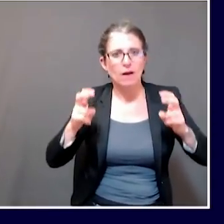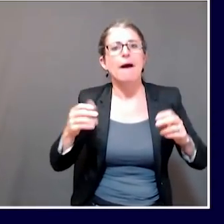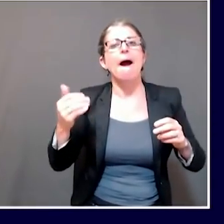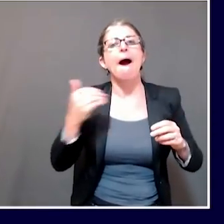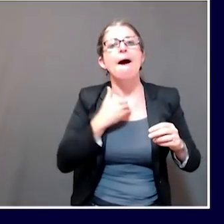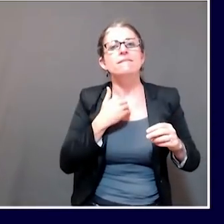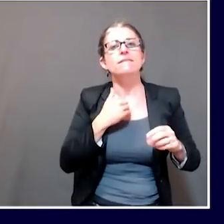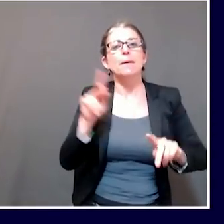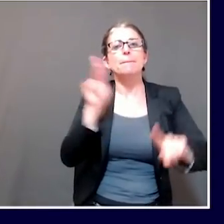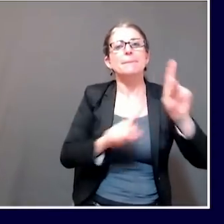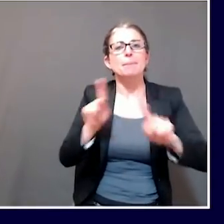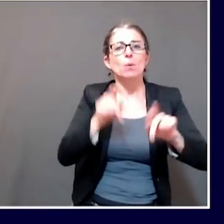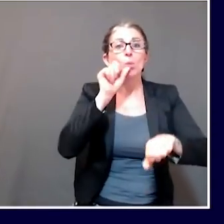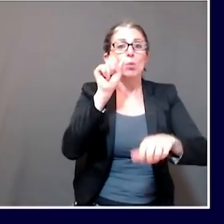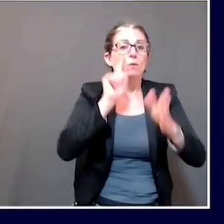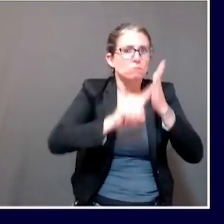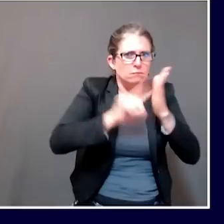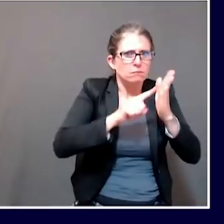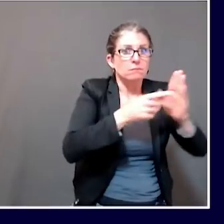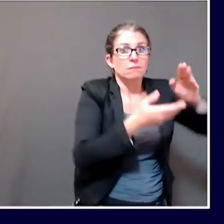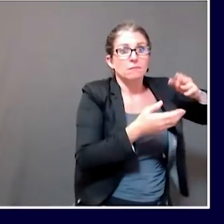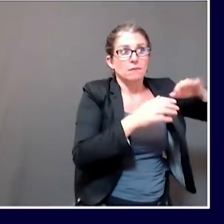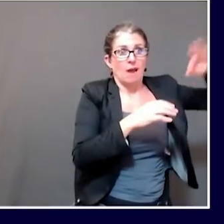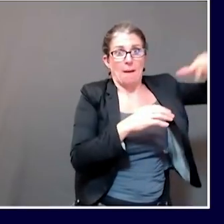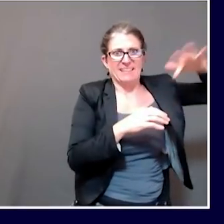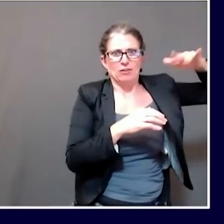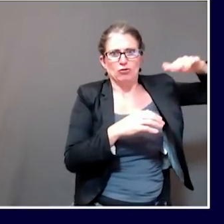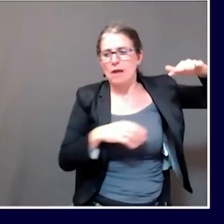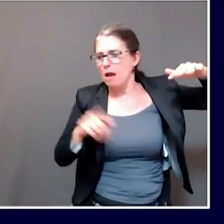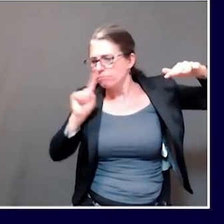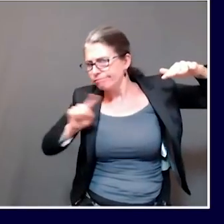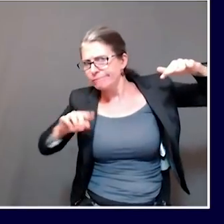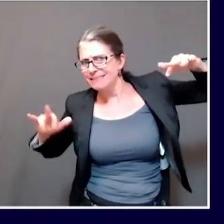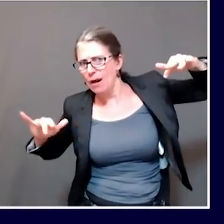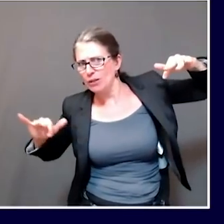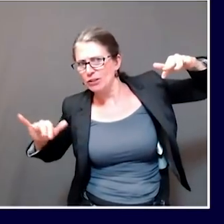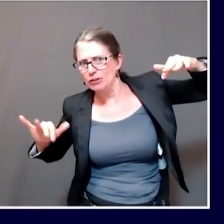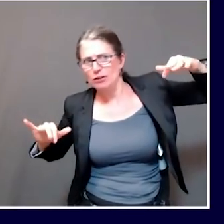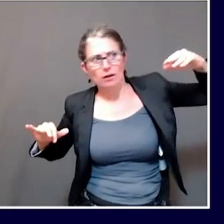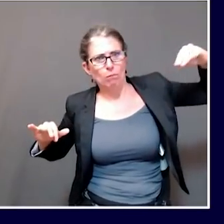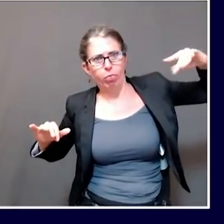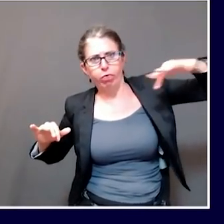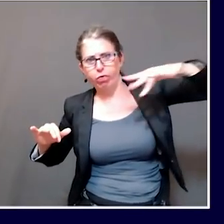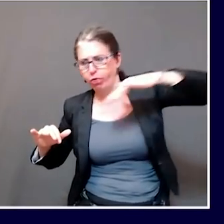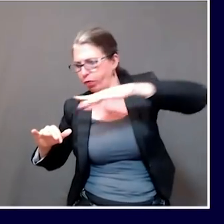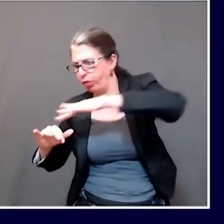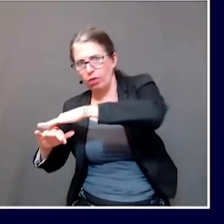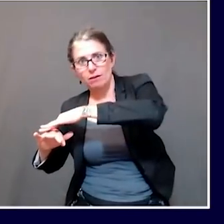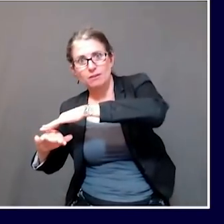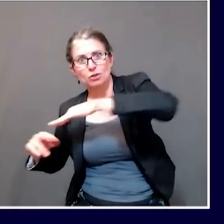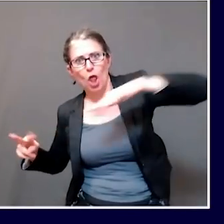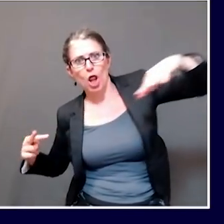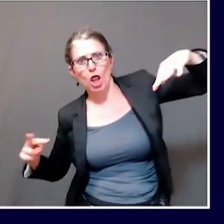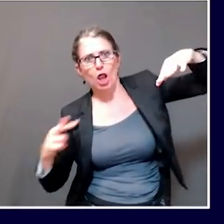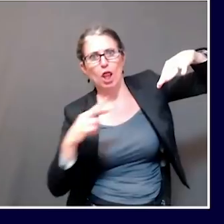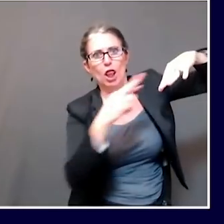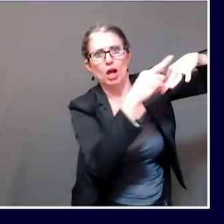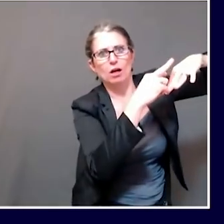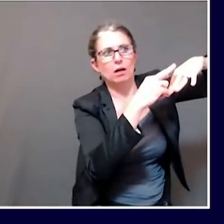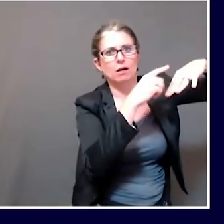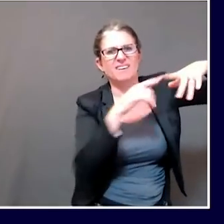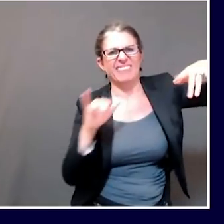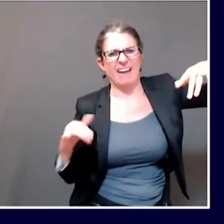what we refer to as case investigation. And for that process, Maine CDC conducts outbreak